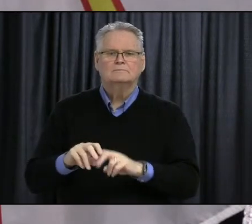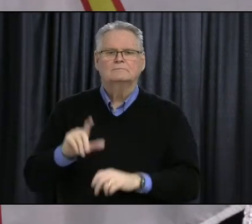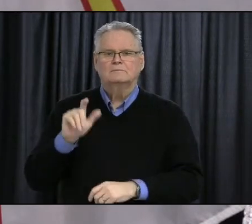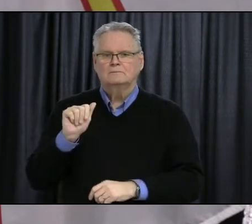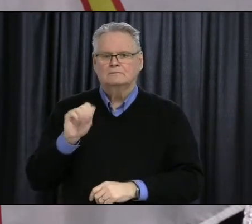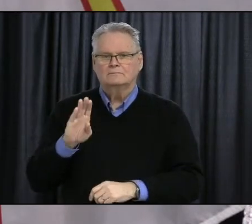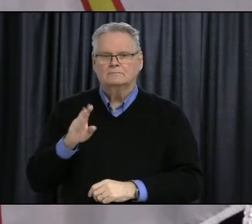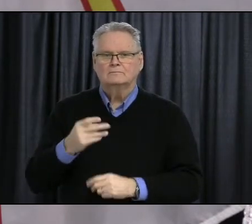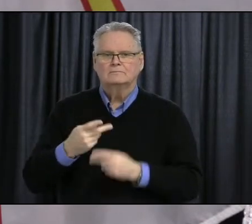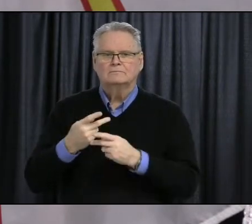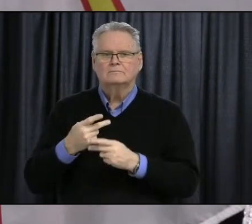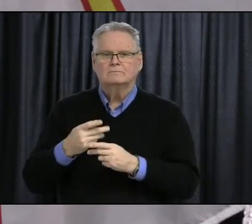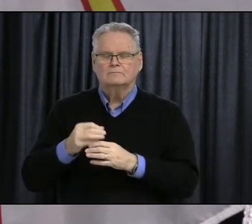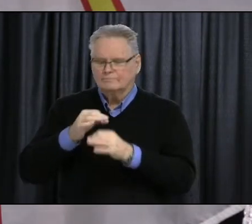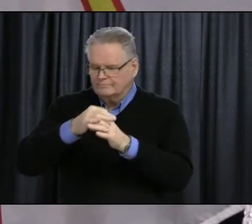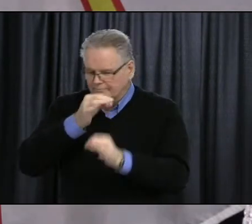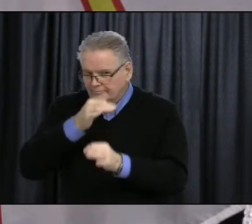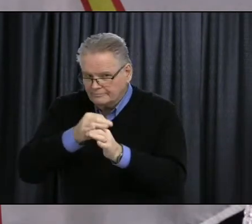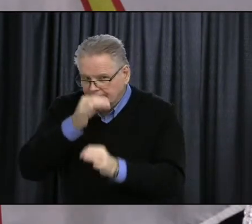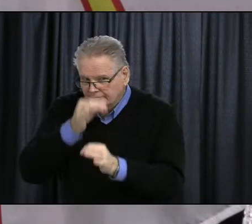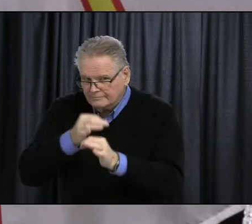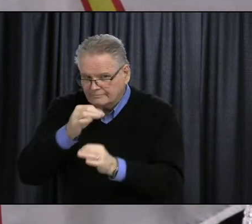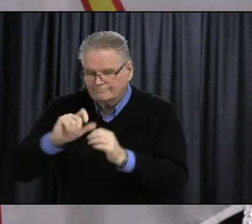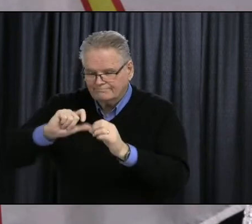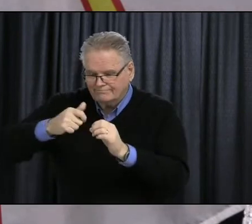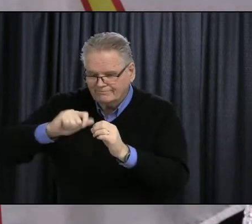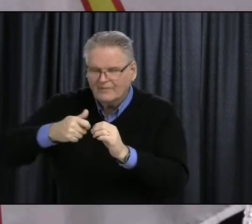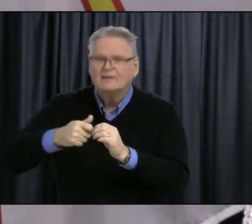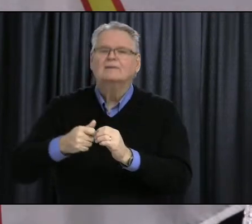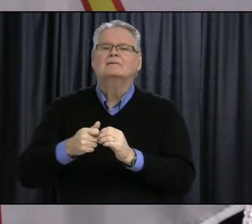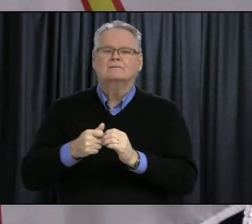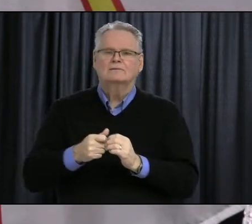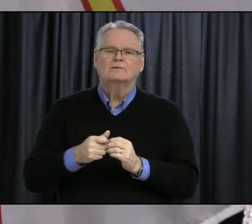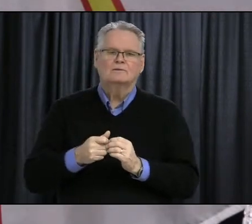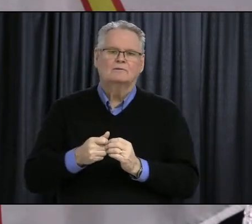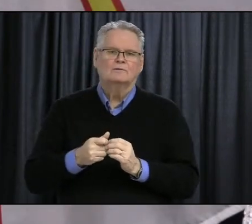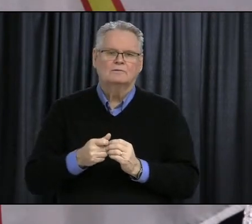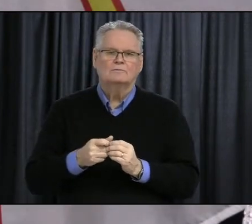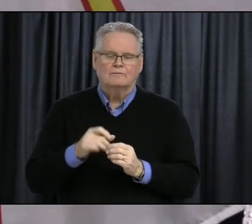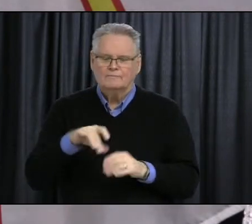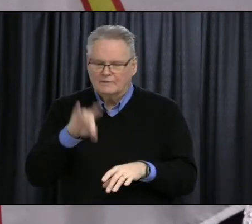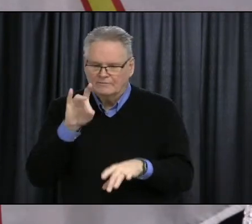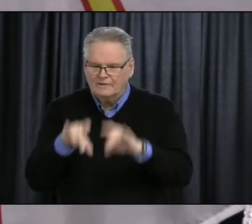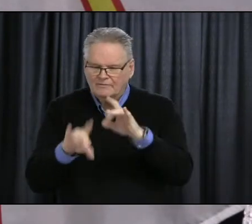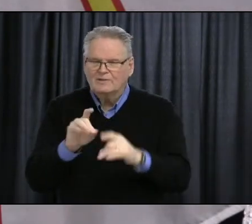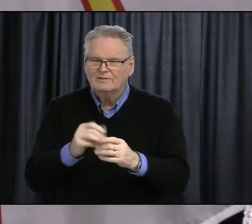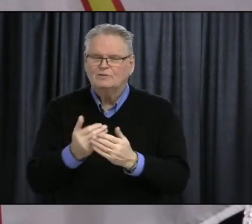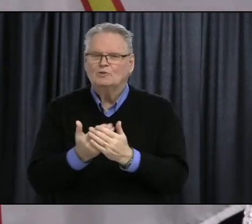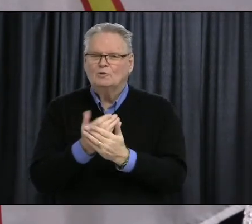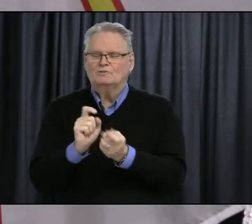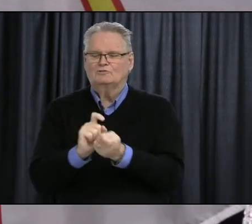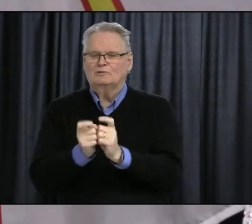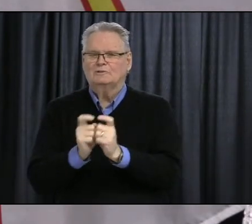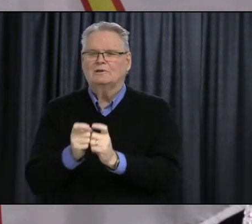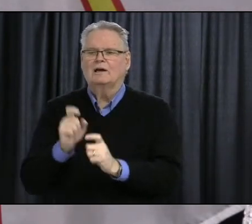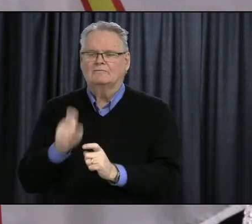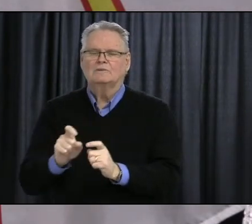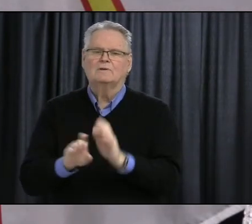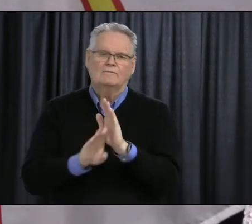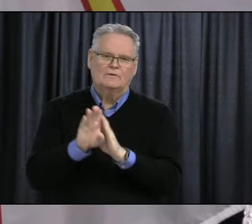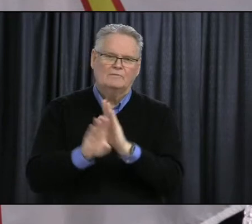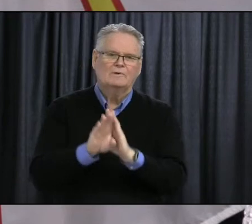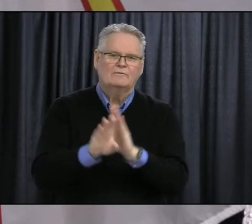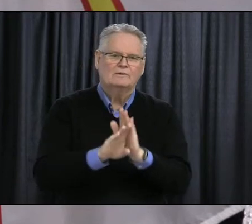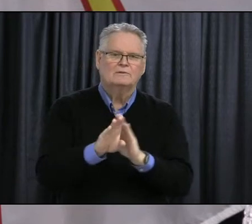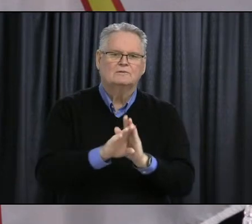impacted by COVID last week were no doubt shocked to get that phone call from Public Health. This could happen to anyone at any time. So